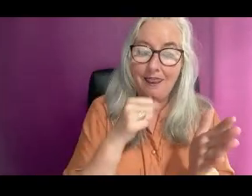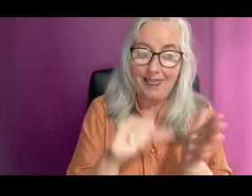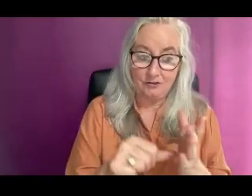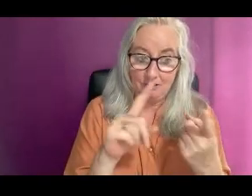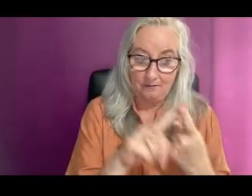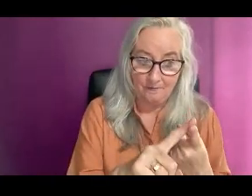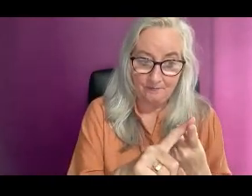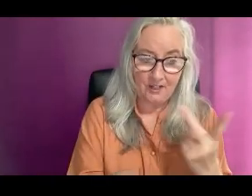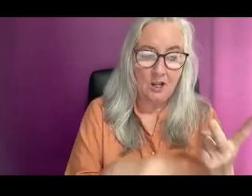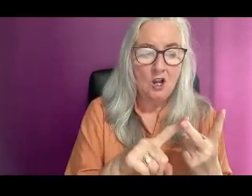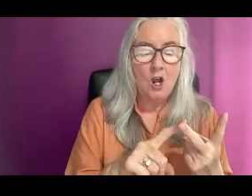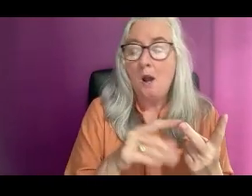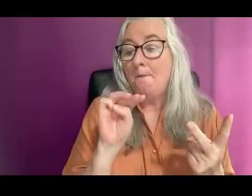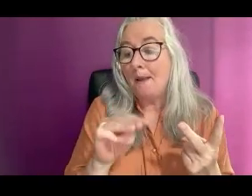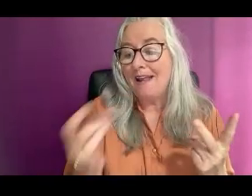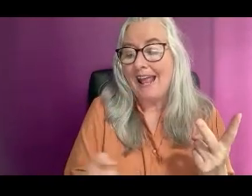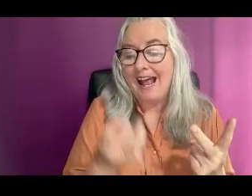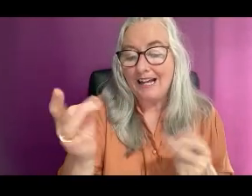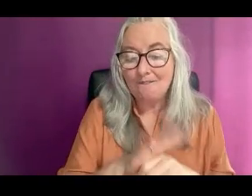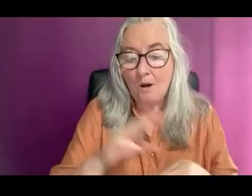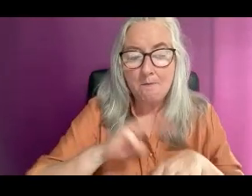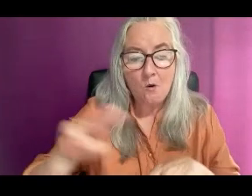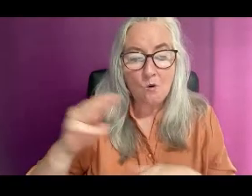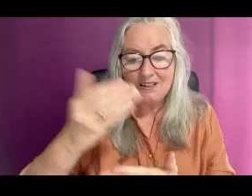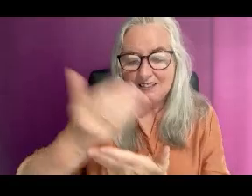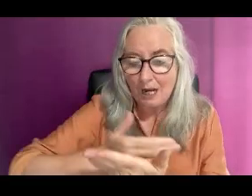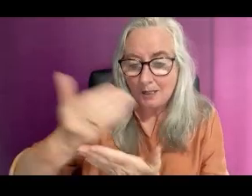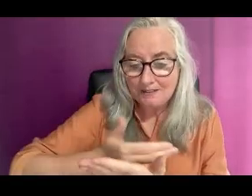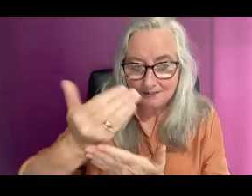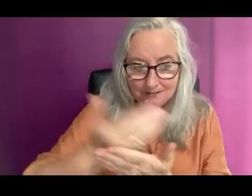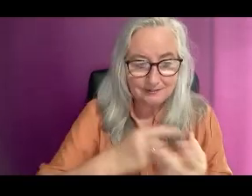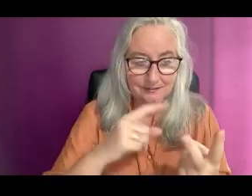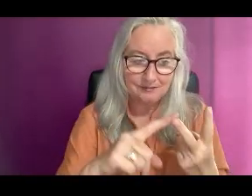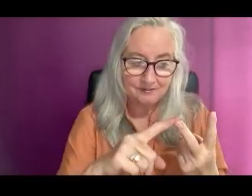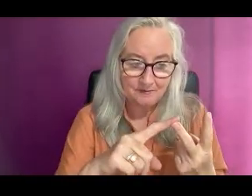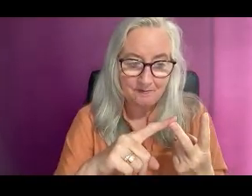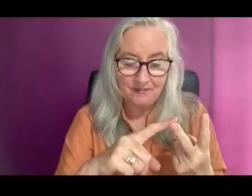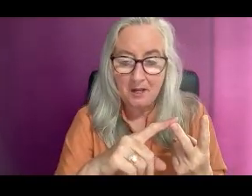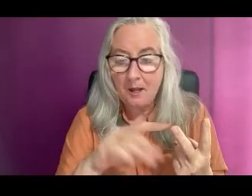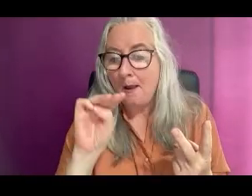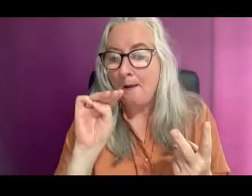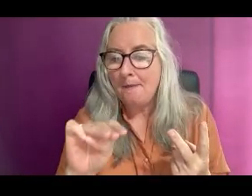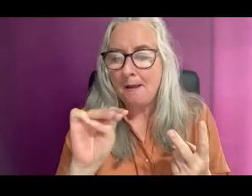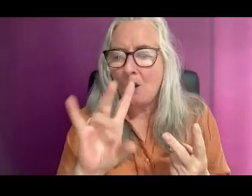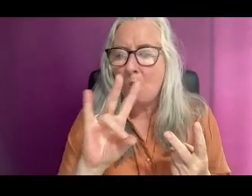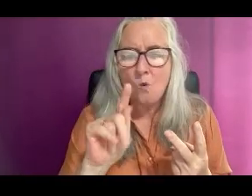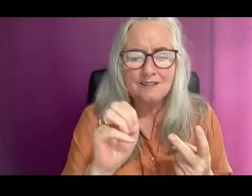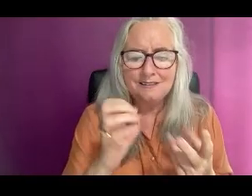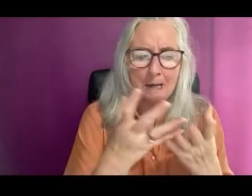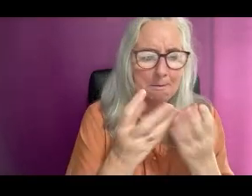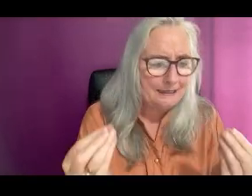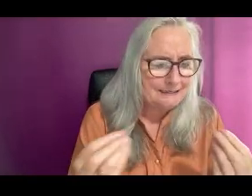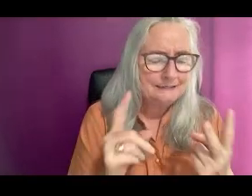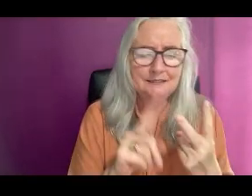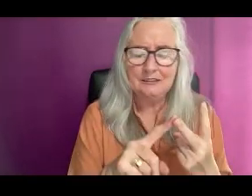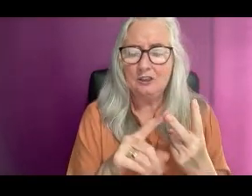There's a request for further documentation may be issued. It could be that there's a quote missing, so we might